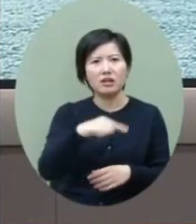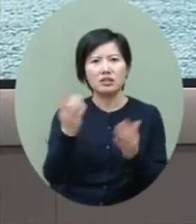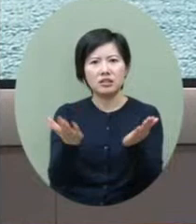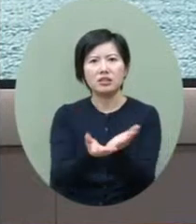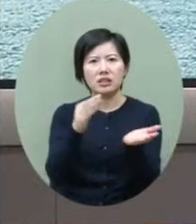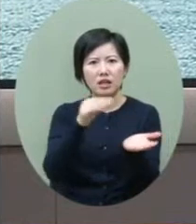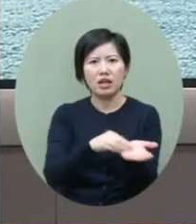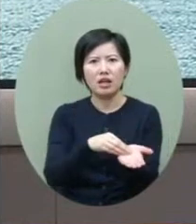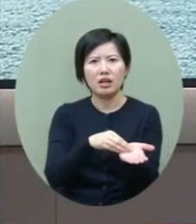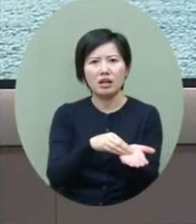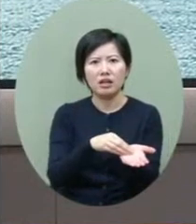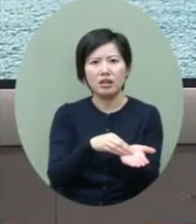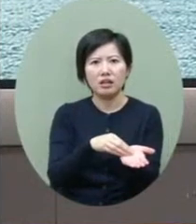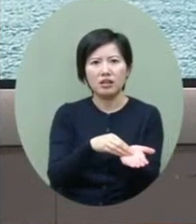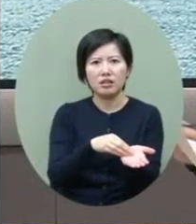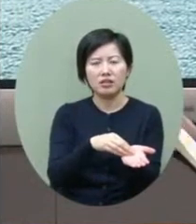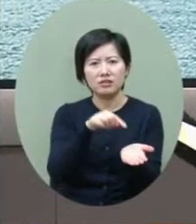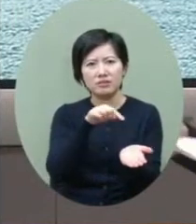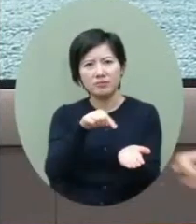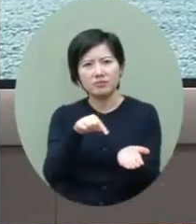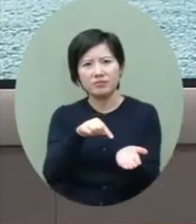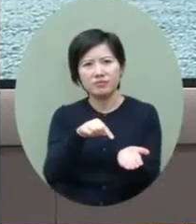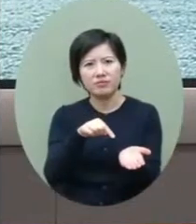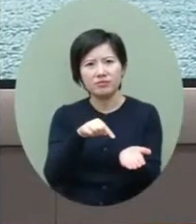2 turned out positive.